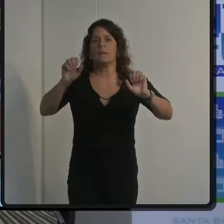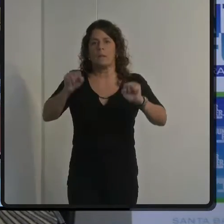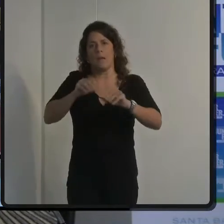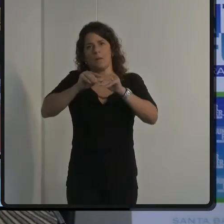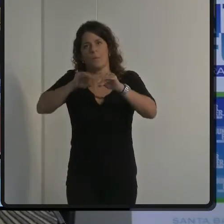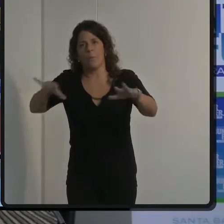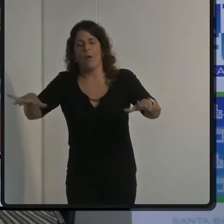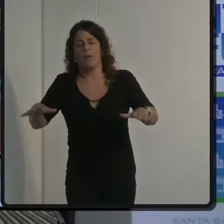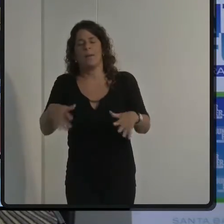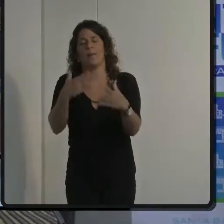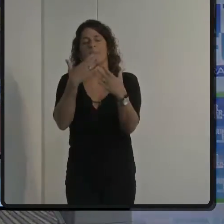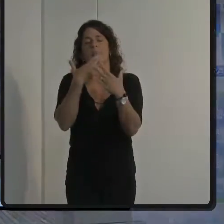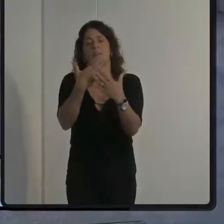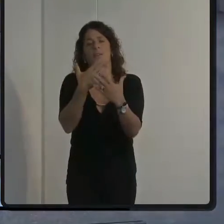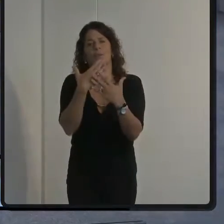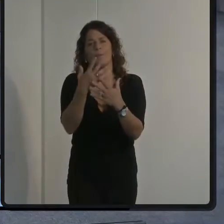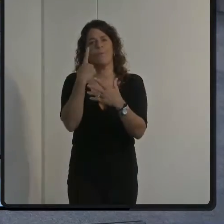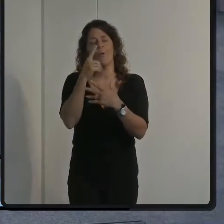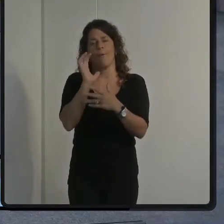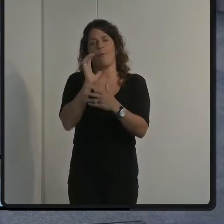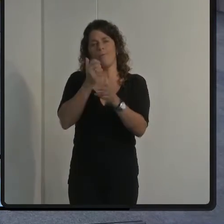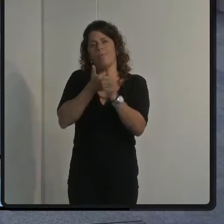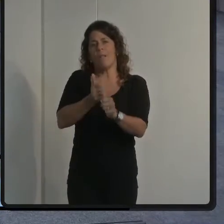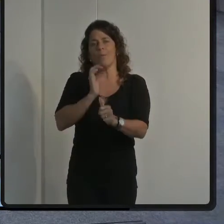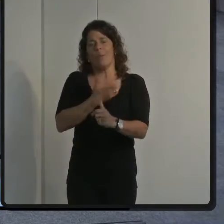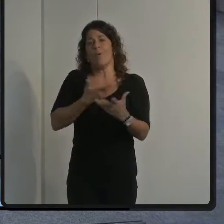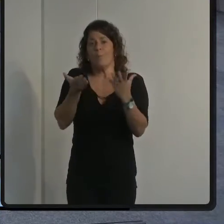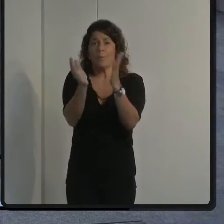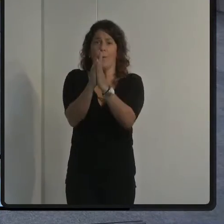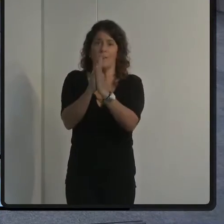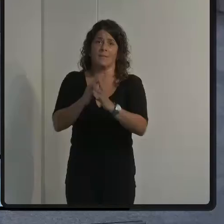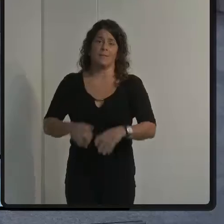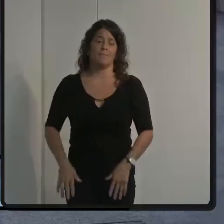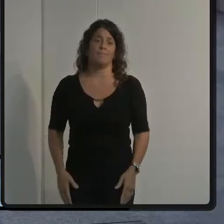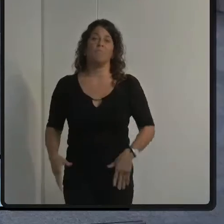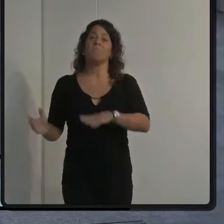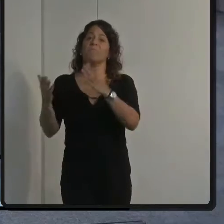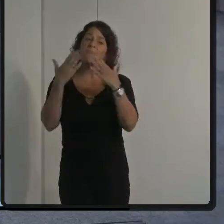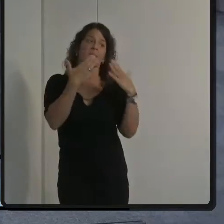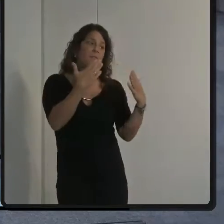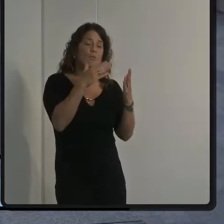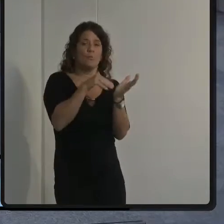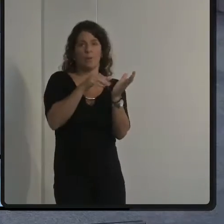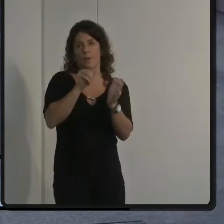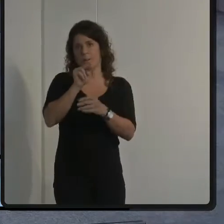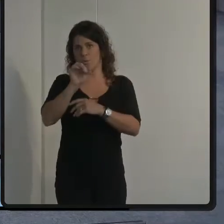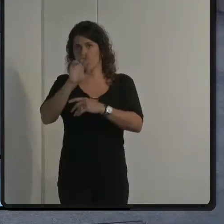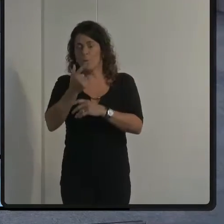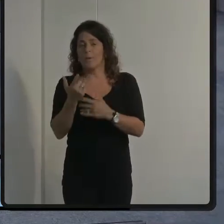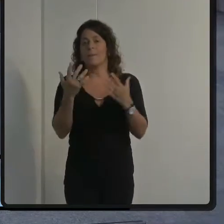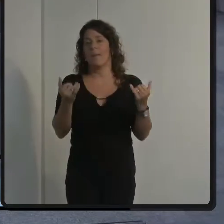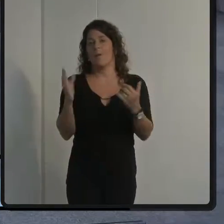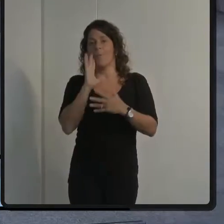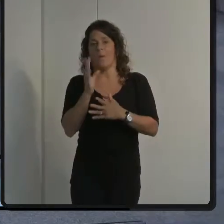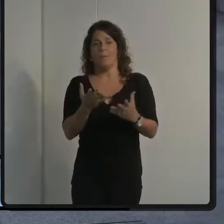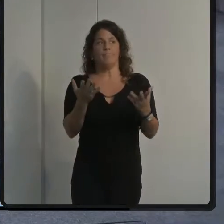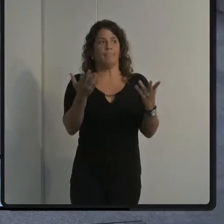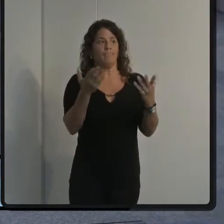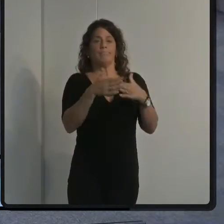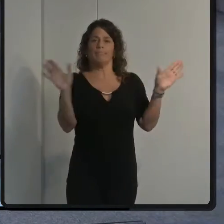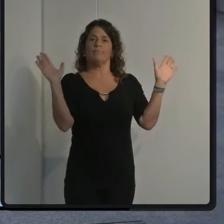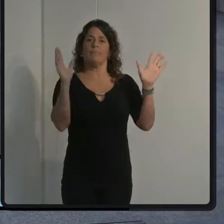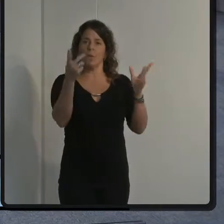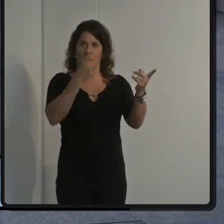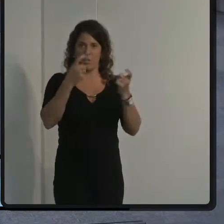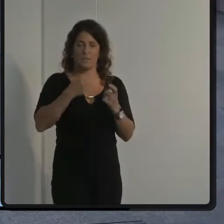Thank you for your cooperation. Thank you, Dr. Anzorg. Next, we'll go to questions from the room. Mr. Devine. Yes, just following